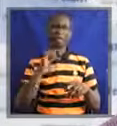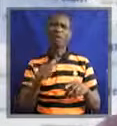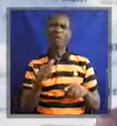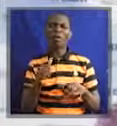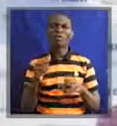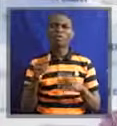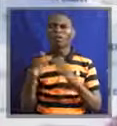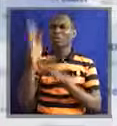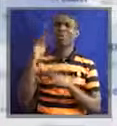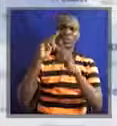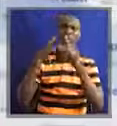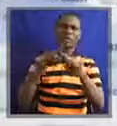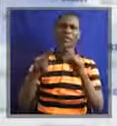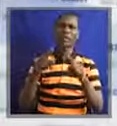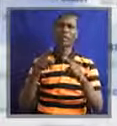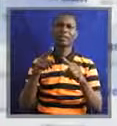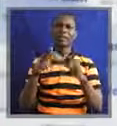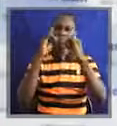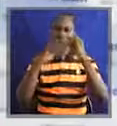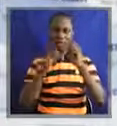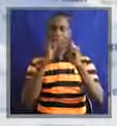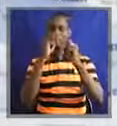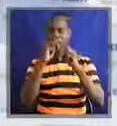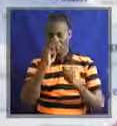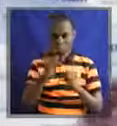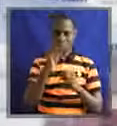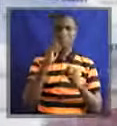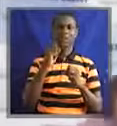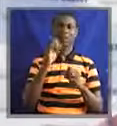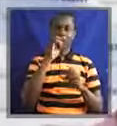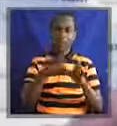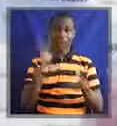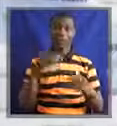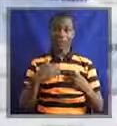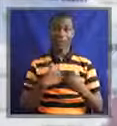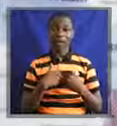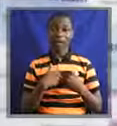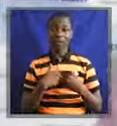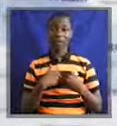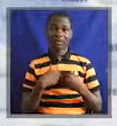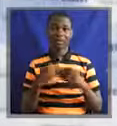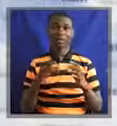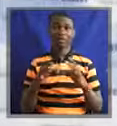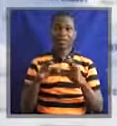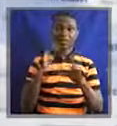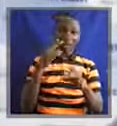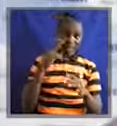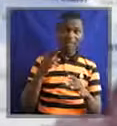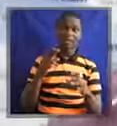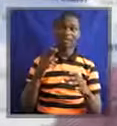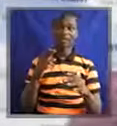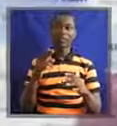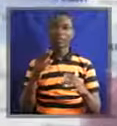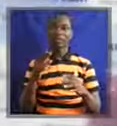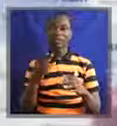di fo na emom oye okonfo ba na opposes spirit of divination na so chane so